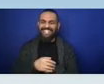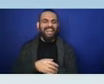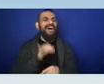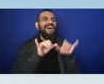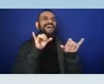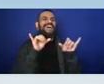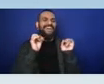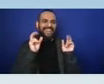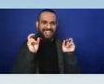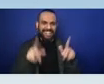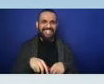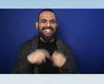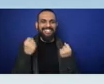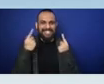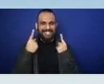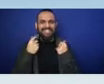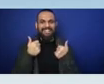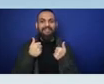know about the,